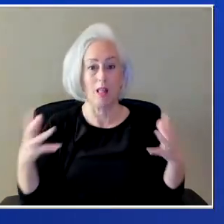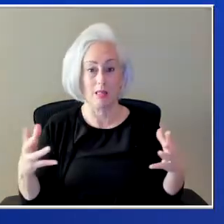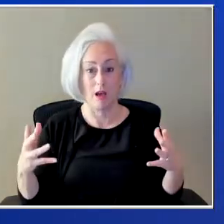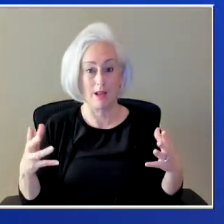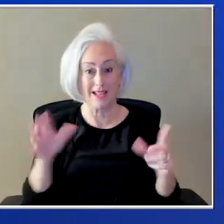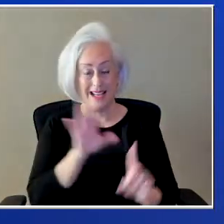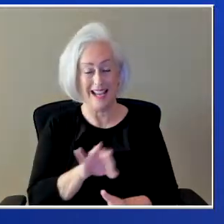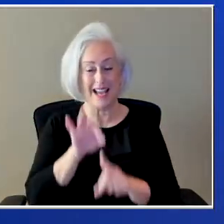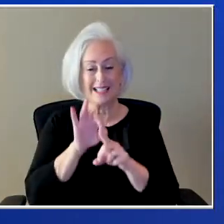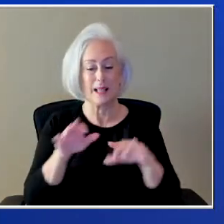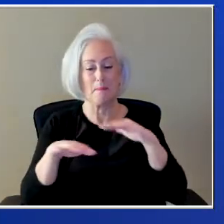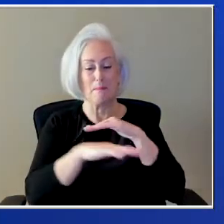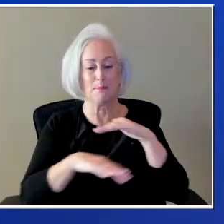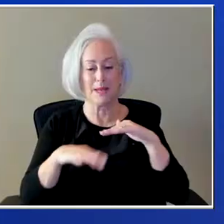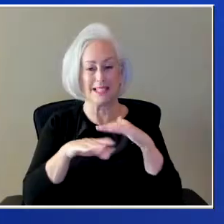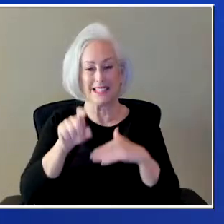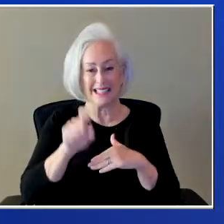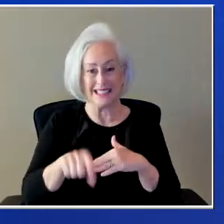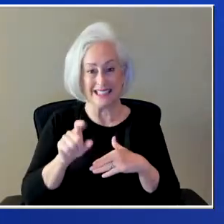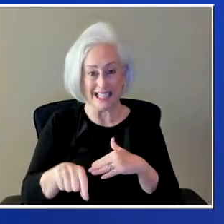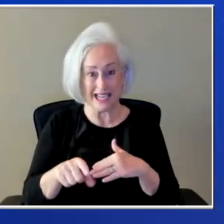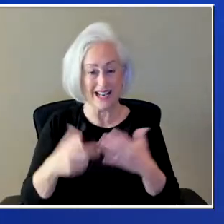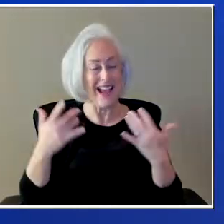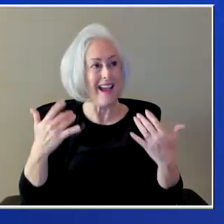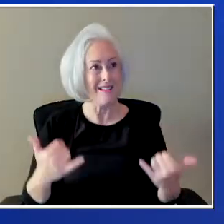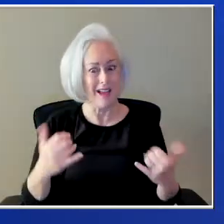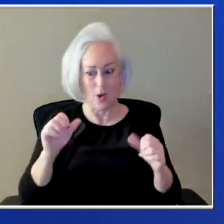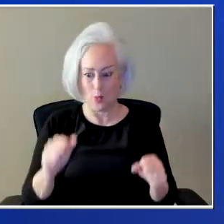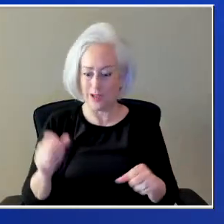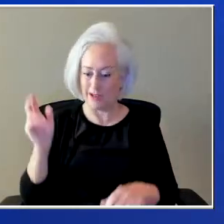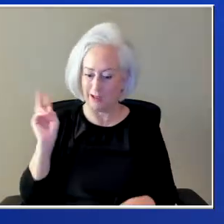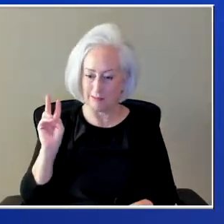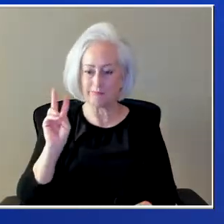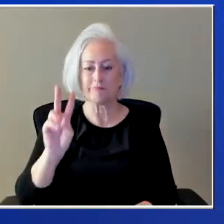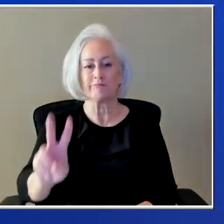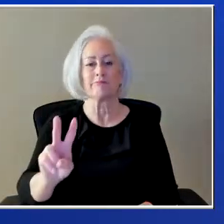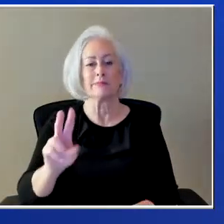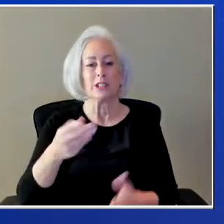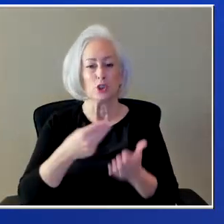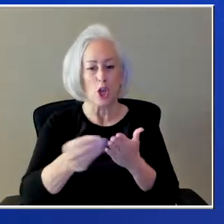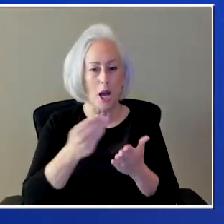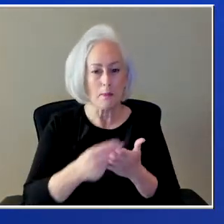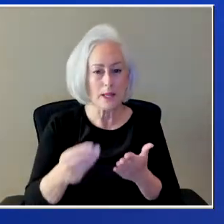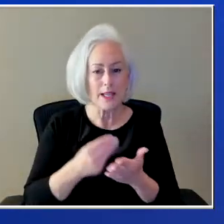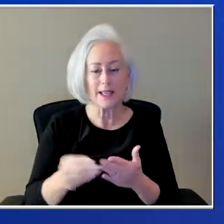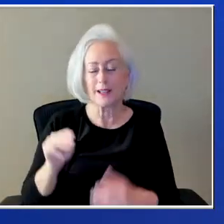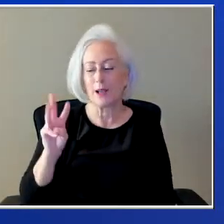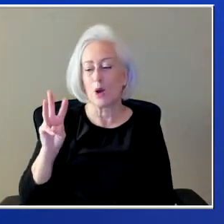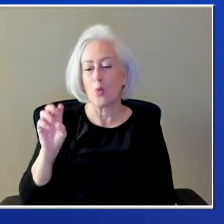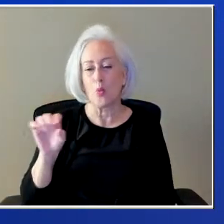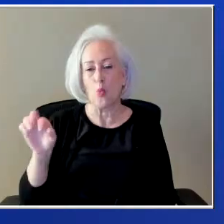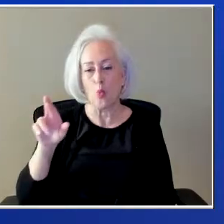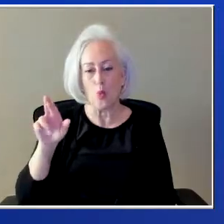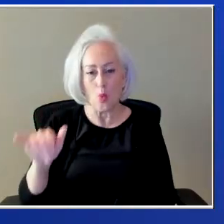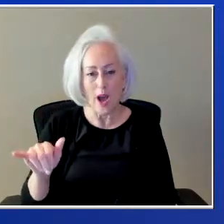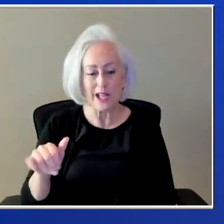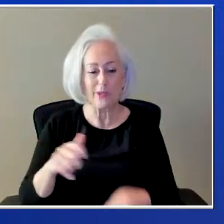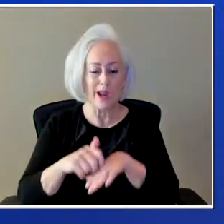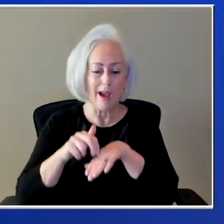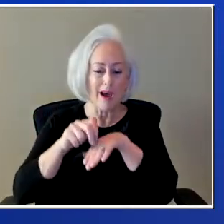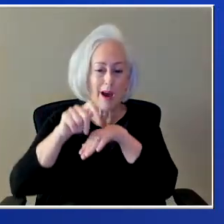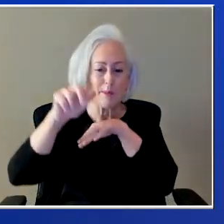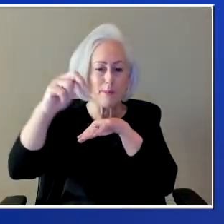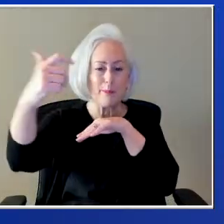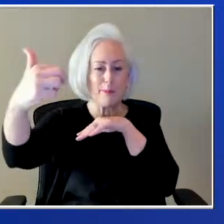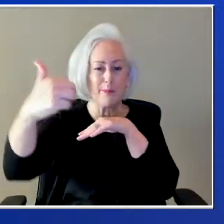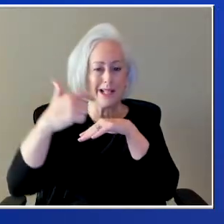needs. And now we're able to go shopping, to go to wineries, she can go up and down the stairs. She was pretty much secluded in